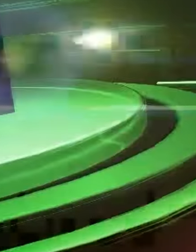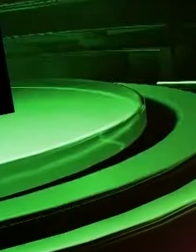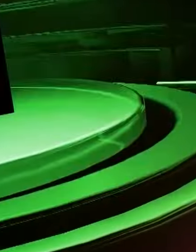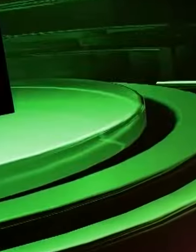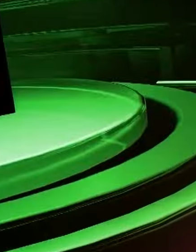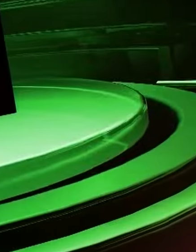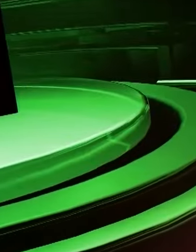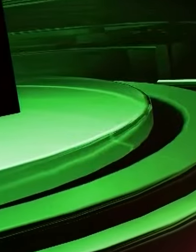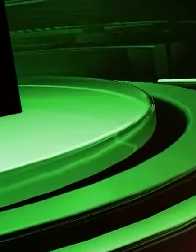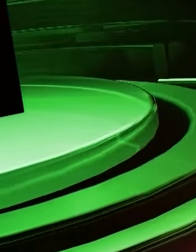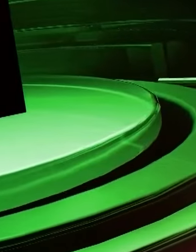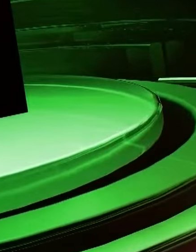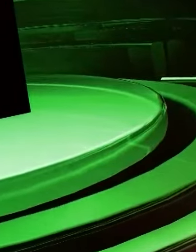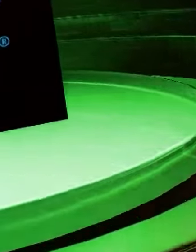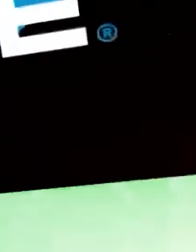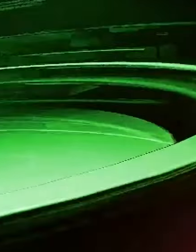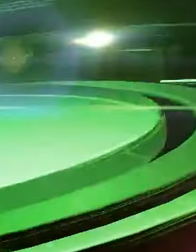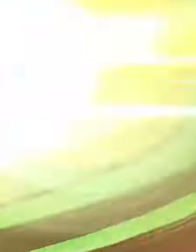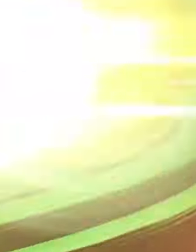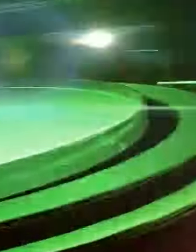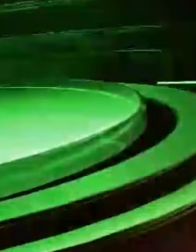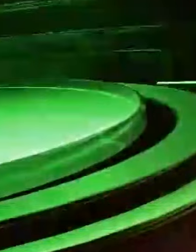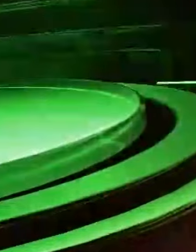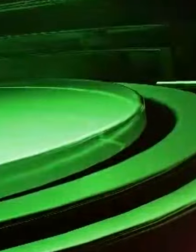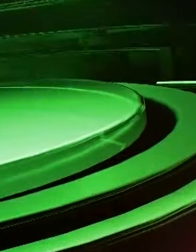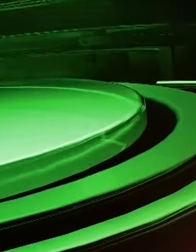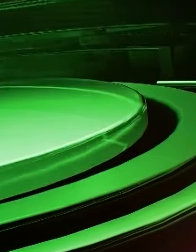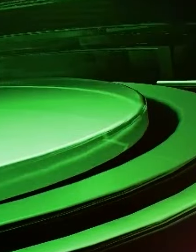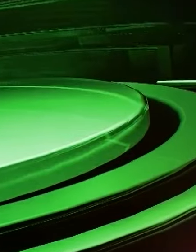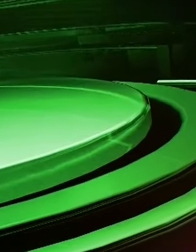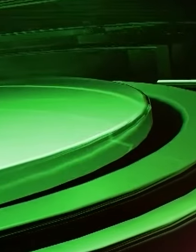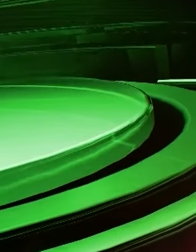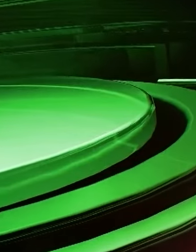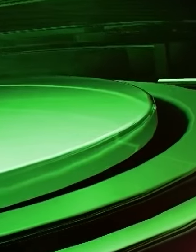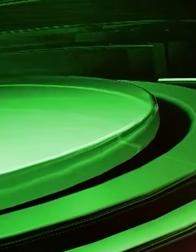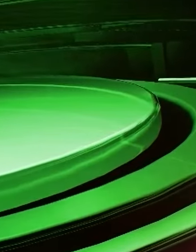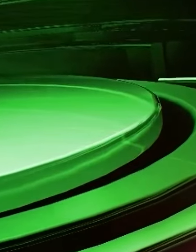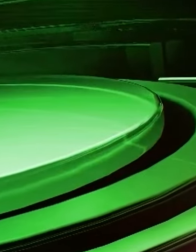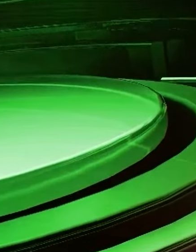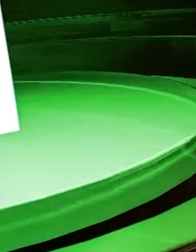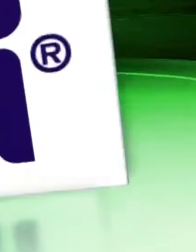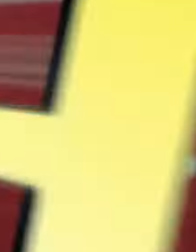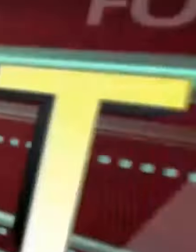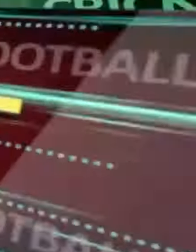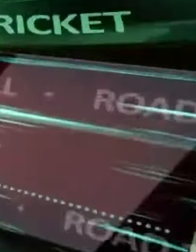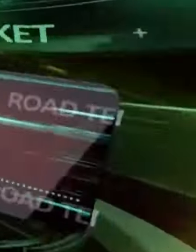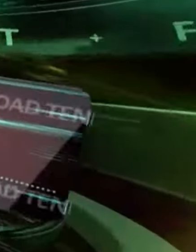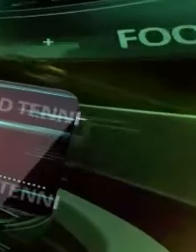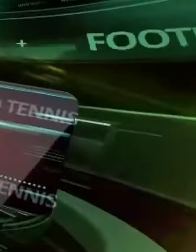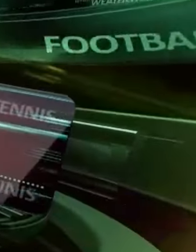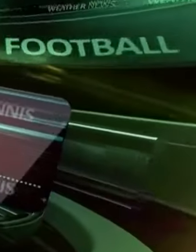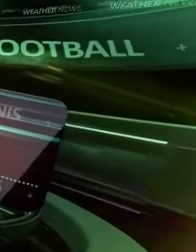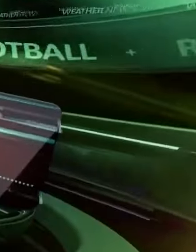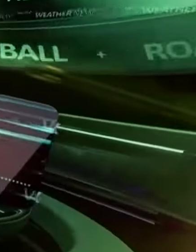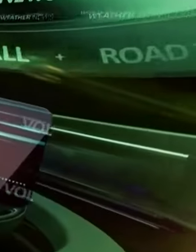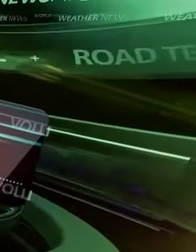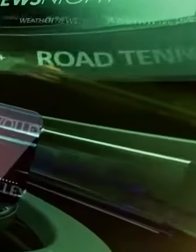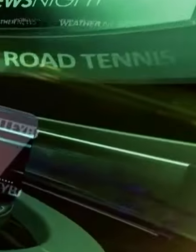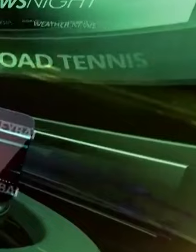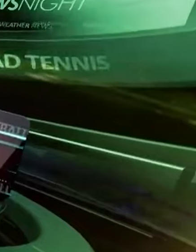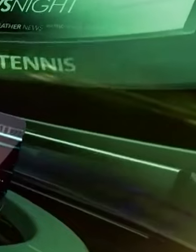Power Inn. Pause is power. And by Dasani. Live first, Dasani after.